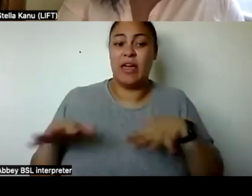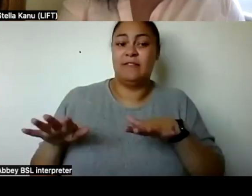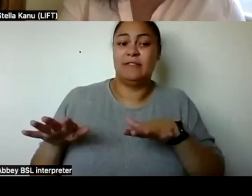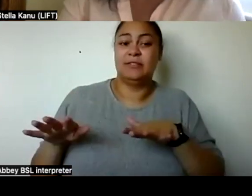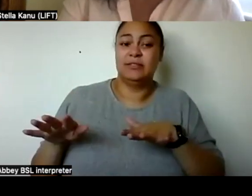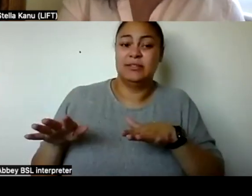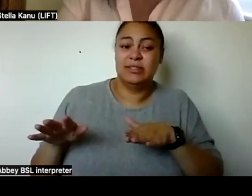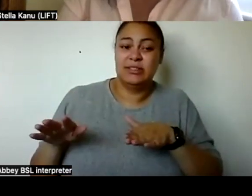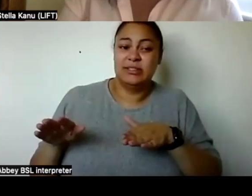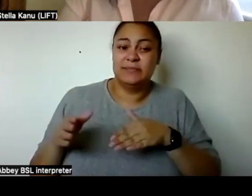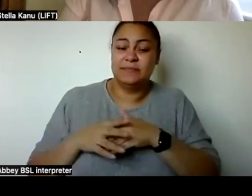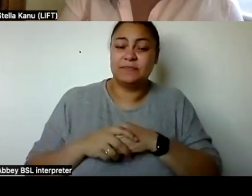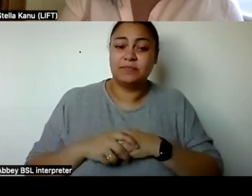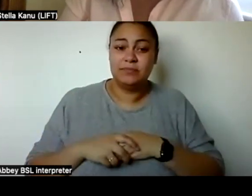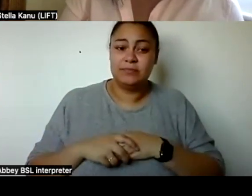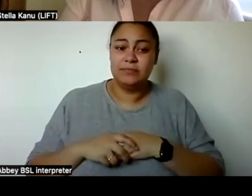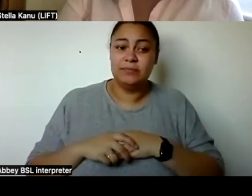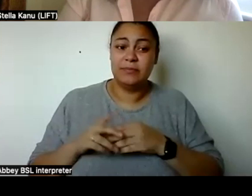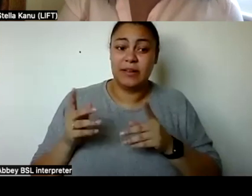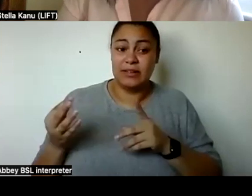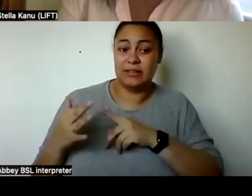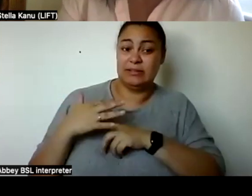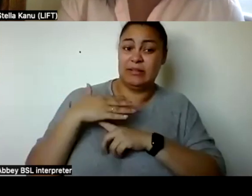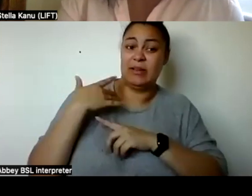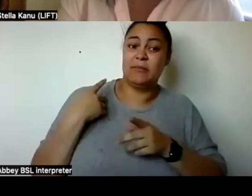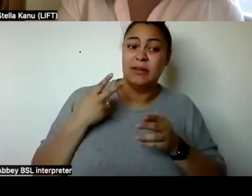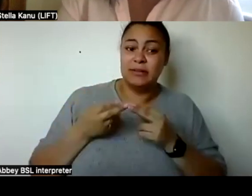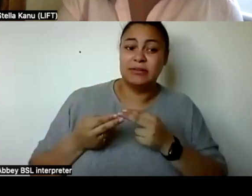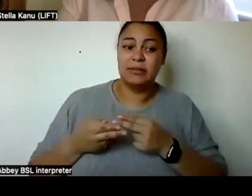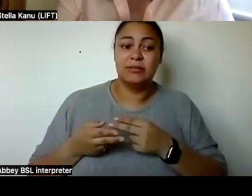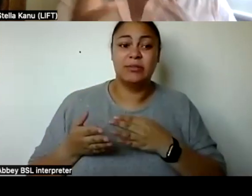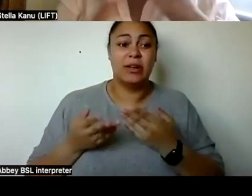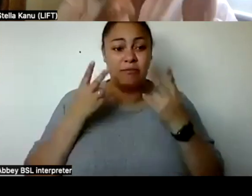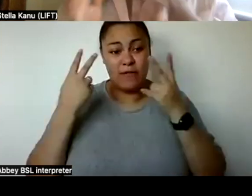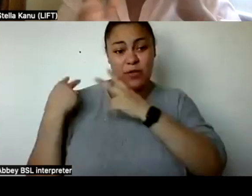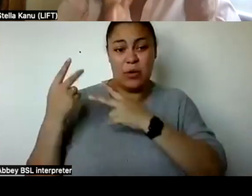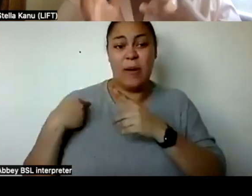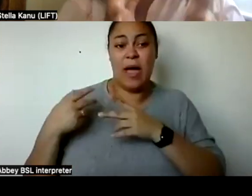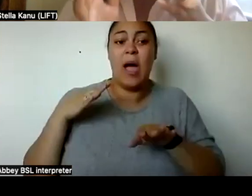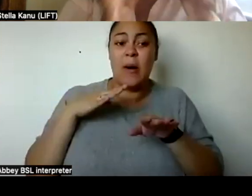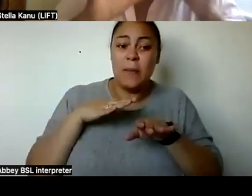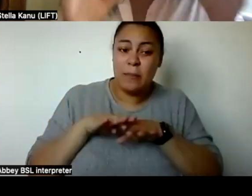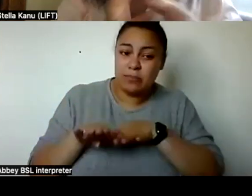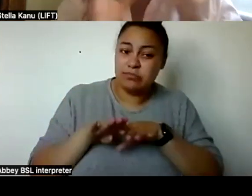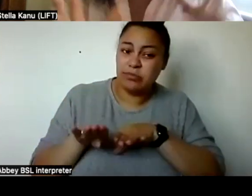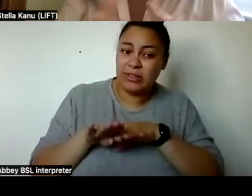that enabled us at Lyft to kind of really review some of our practices. And this is where Zannah, we really align a